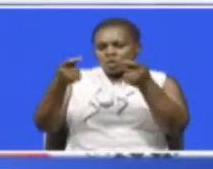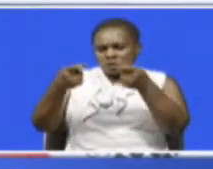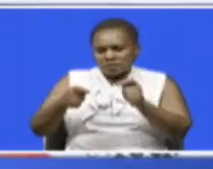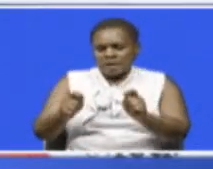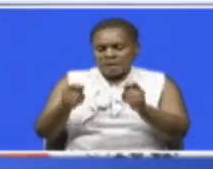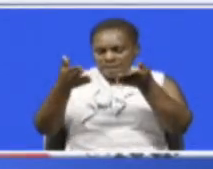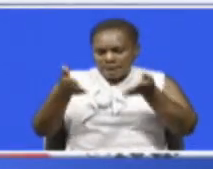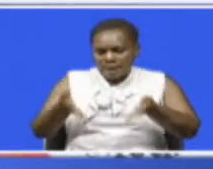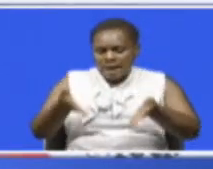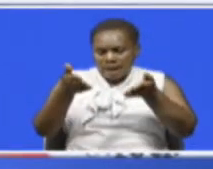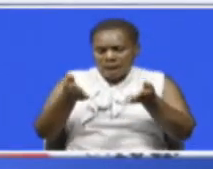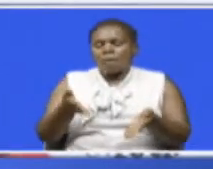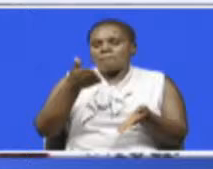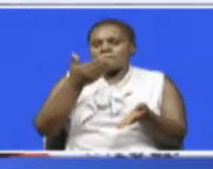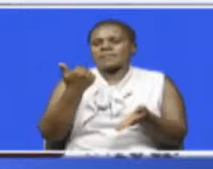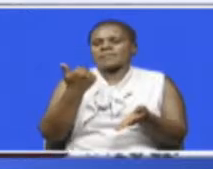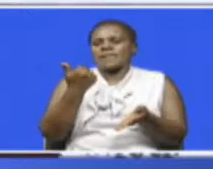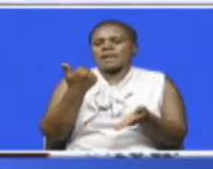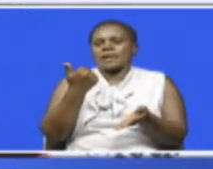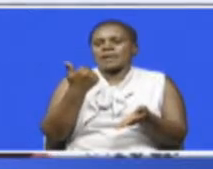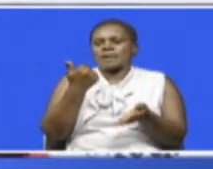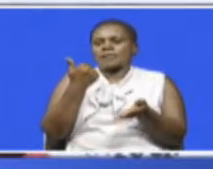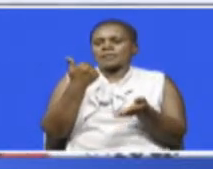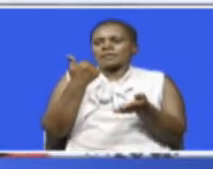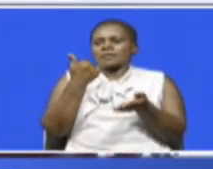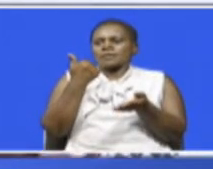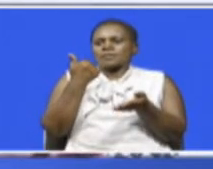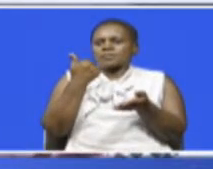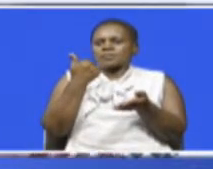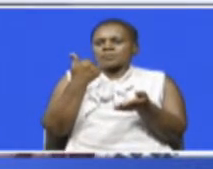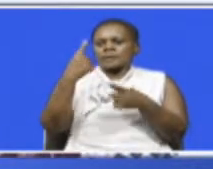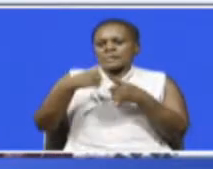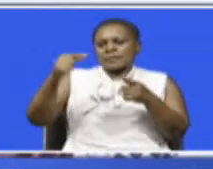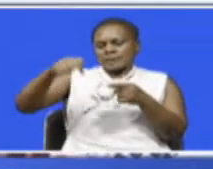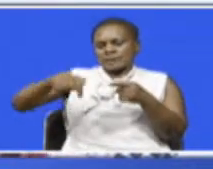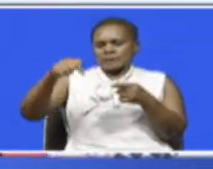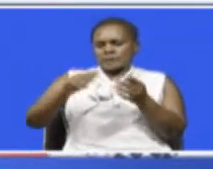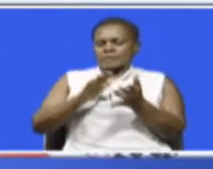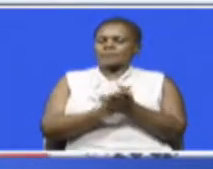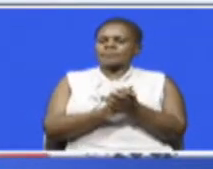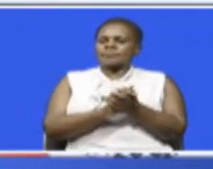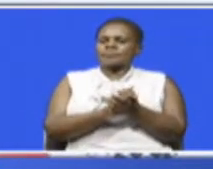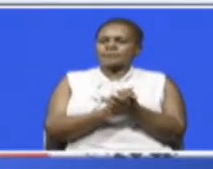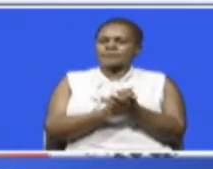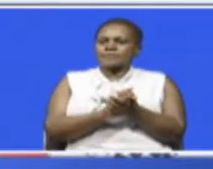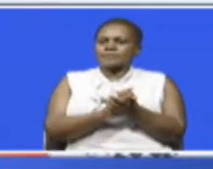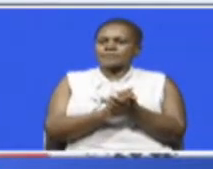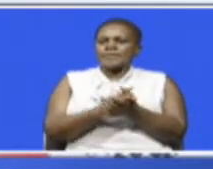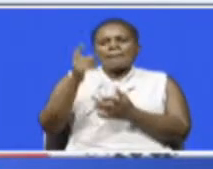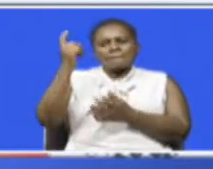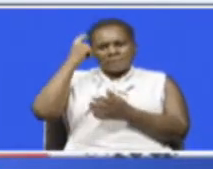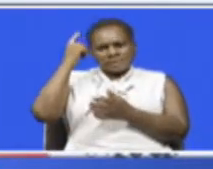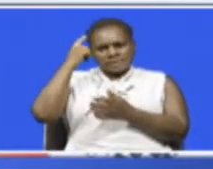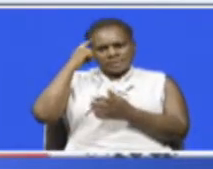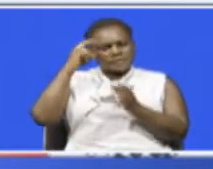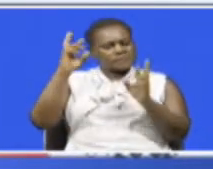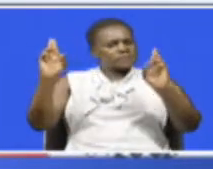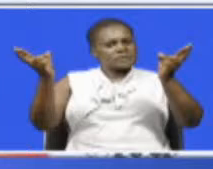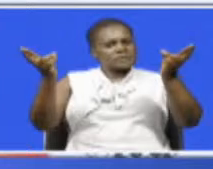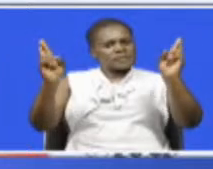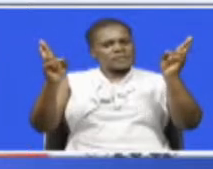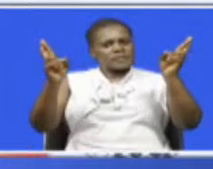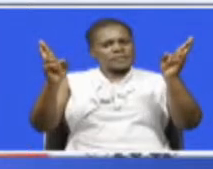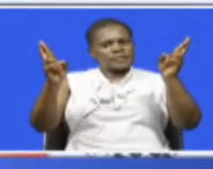crazy things and amazing things, of course, than this year. So mentally, of course, I was prepared, you